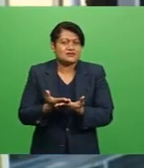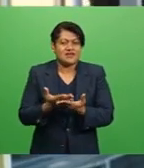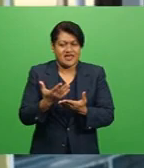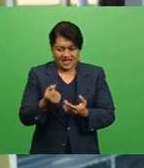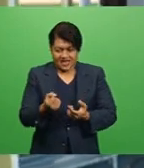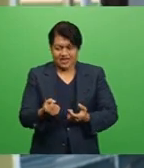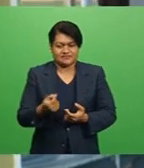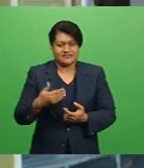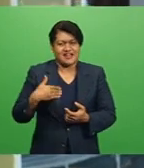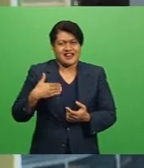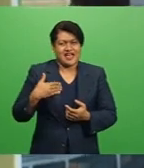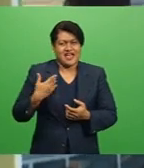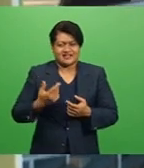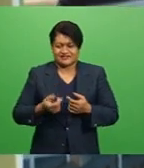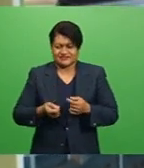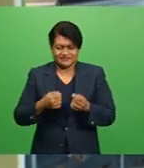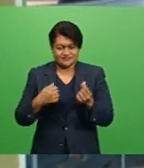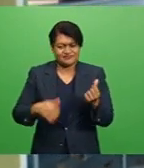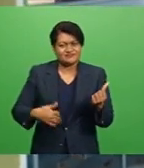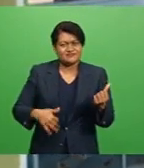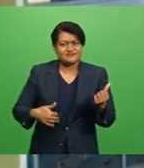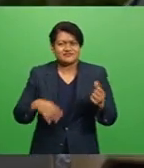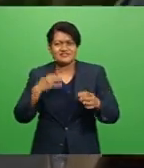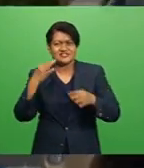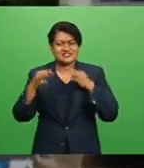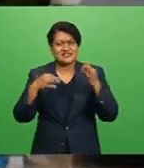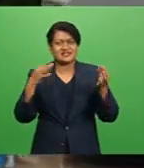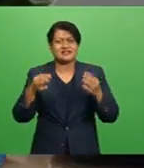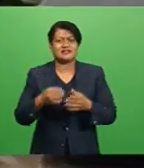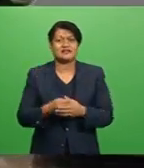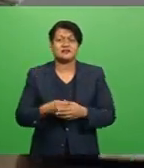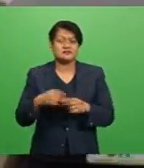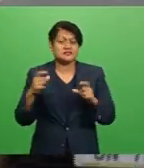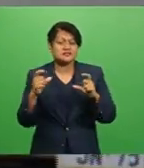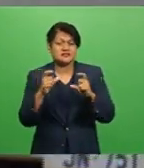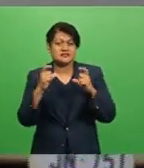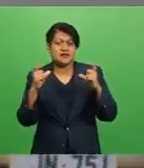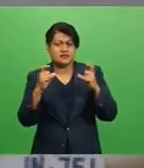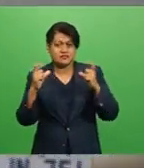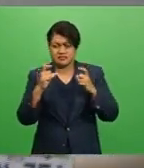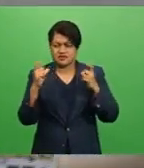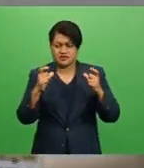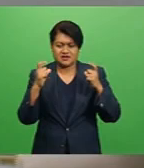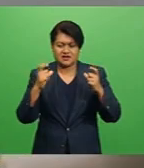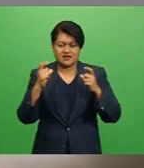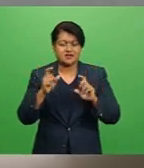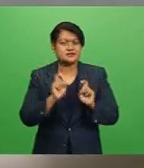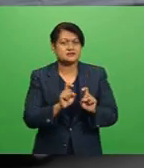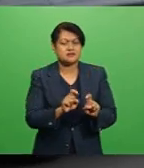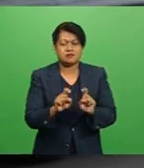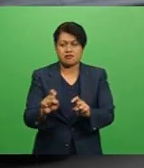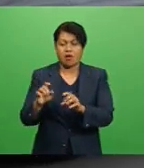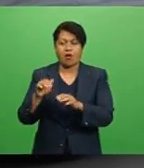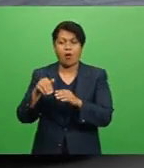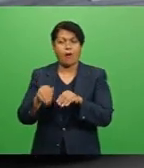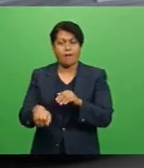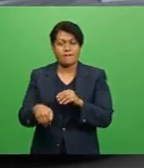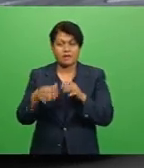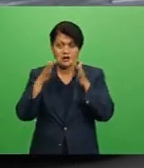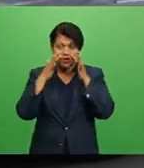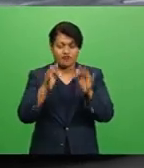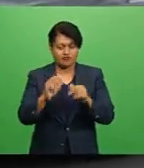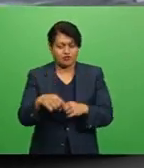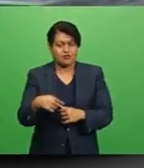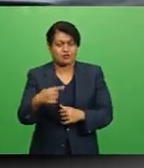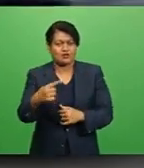band. Fiji Police says while people are free to celebrate in the confines of their homes or within curfew hours, Fijians need to be